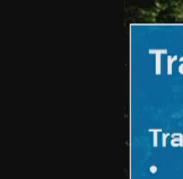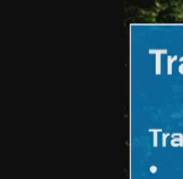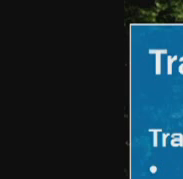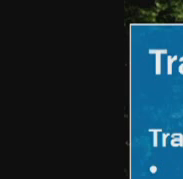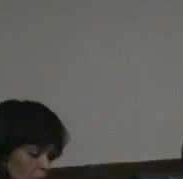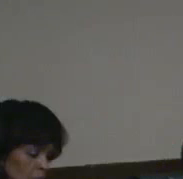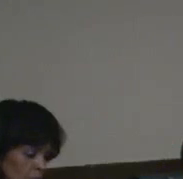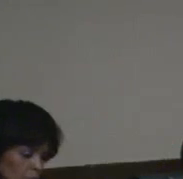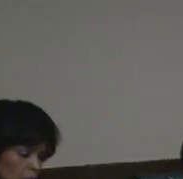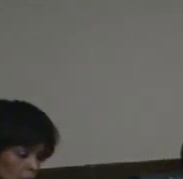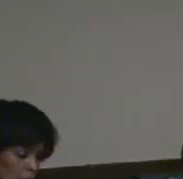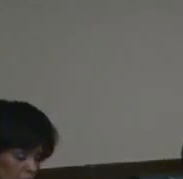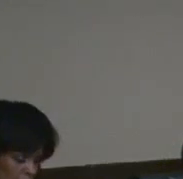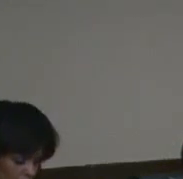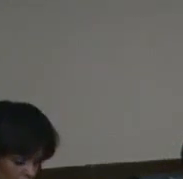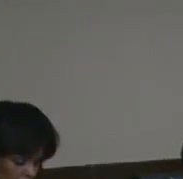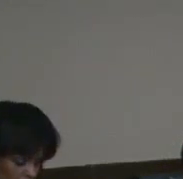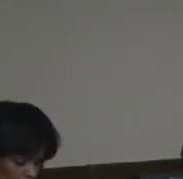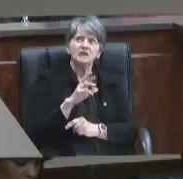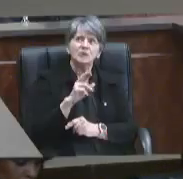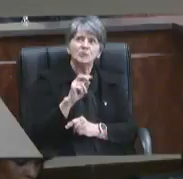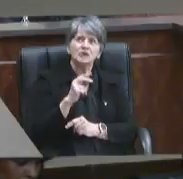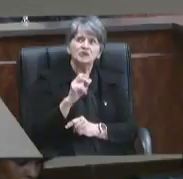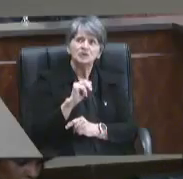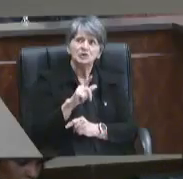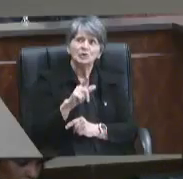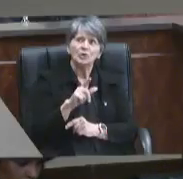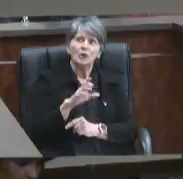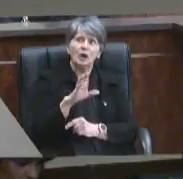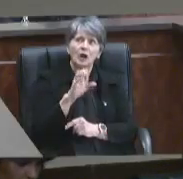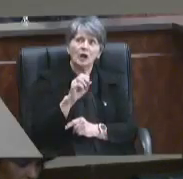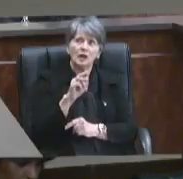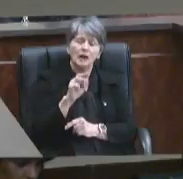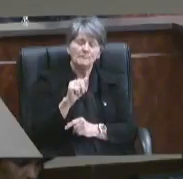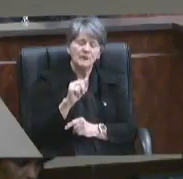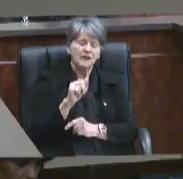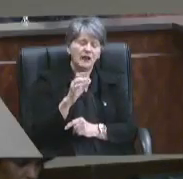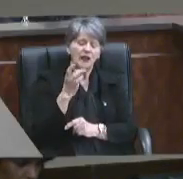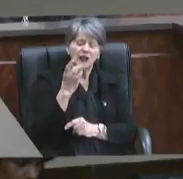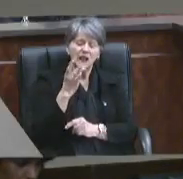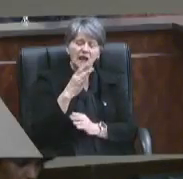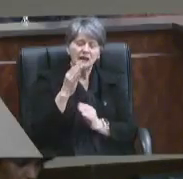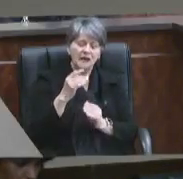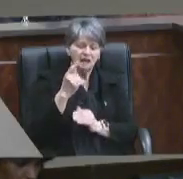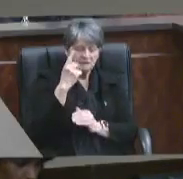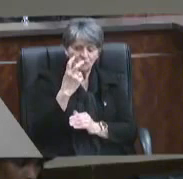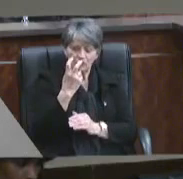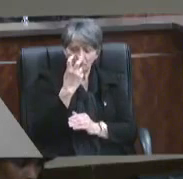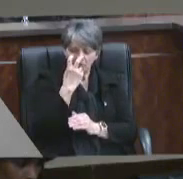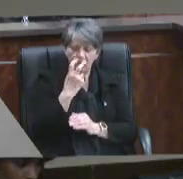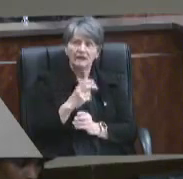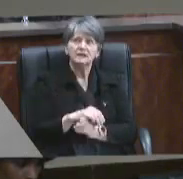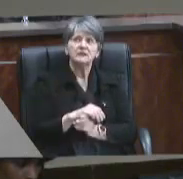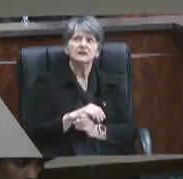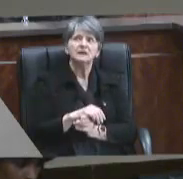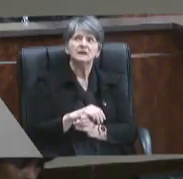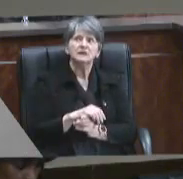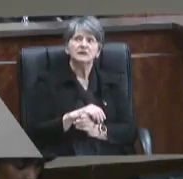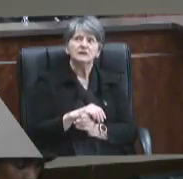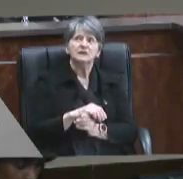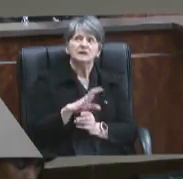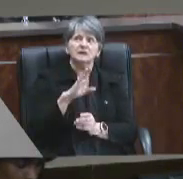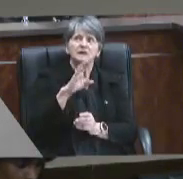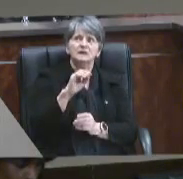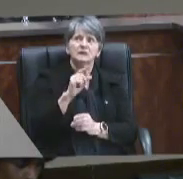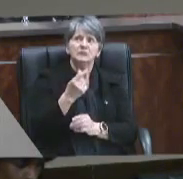grant to the regional organization Columbia Lighthouse for the Blind. COG is often the place where it makes